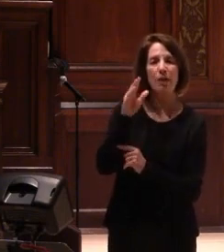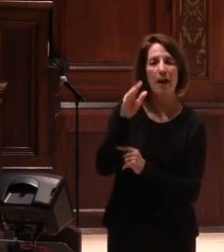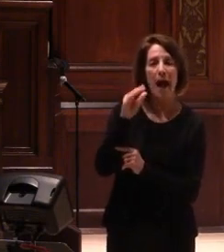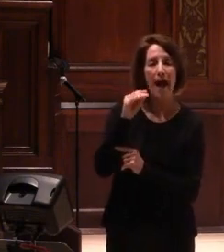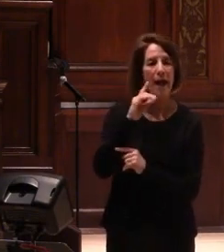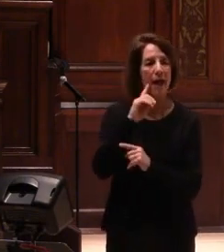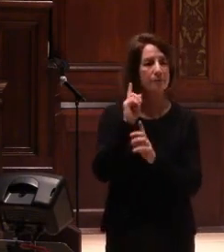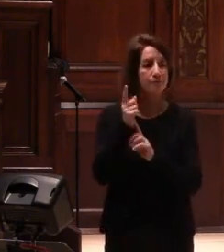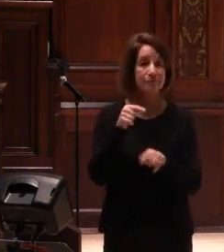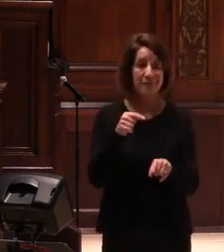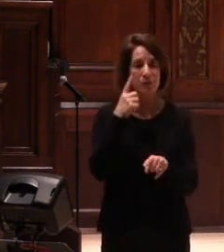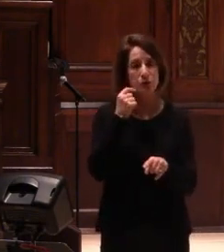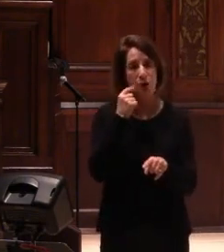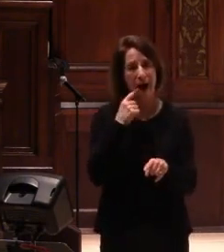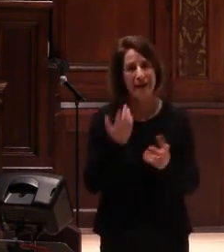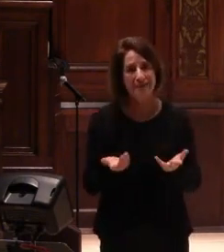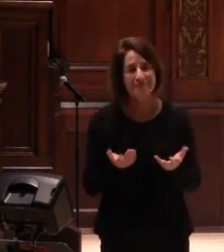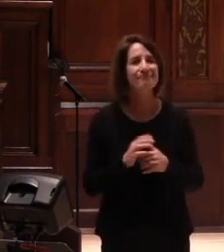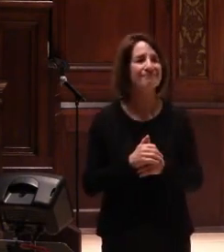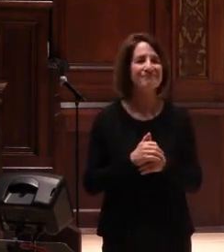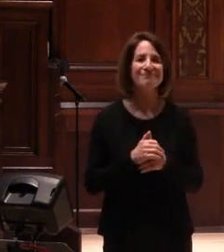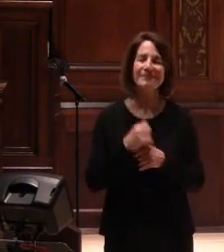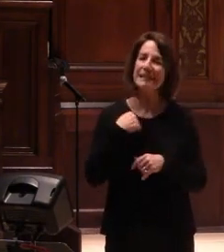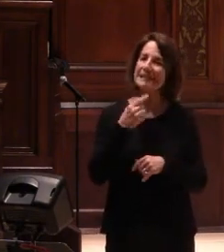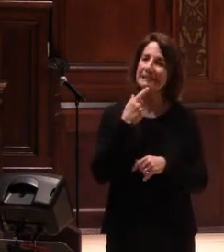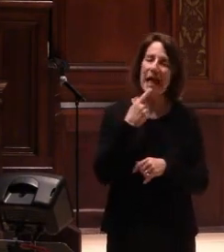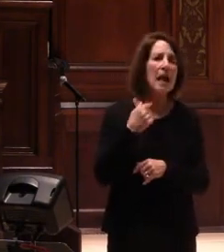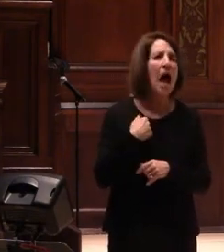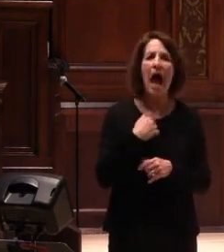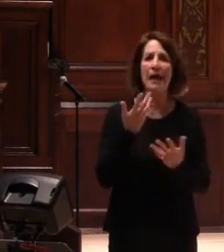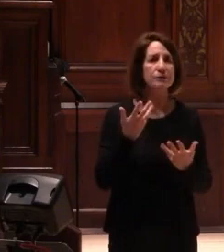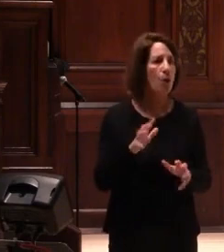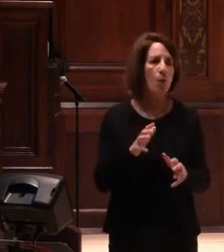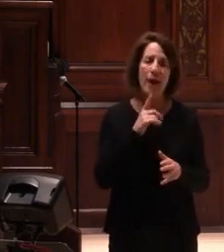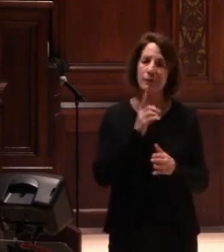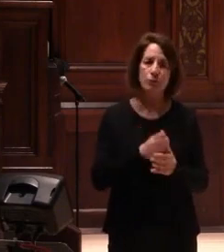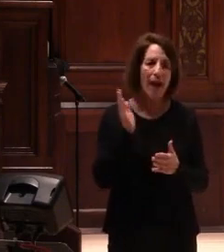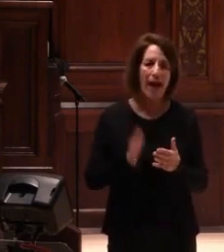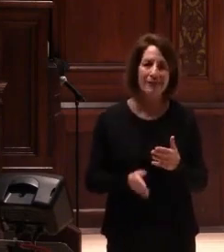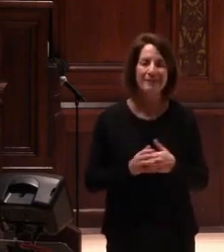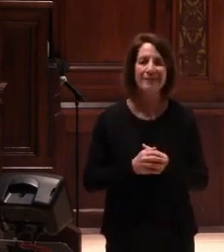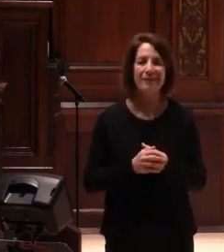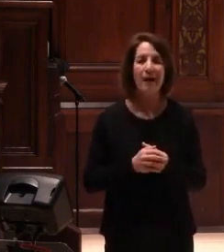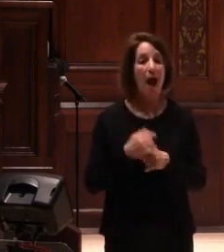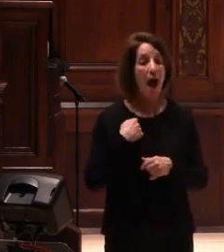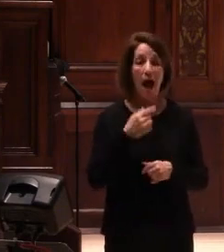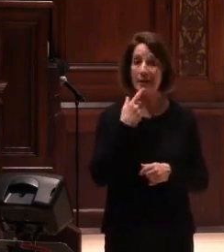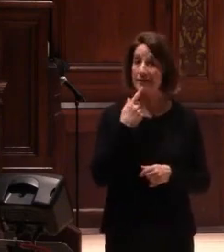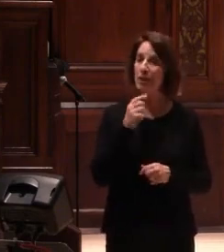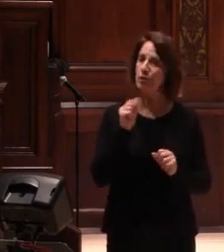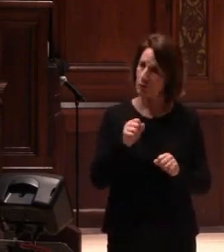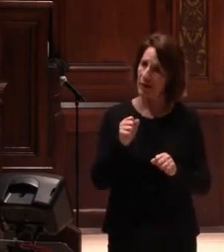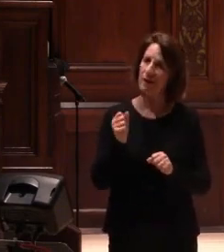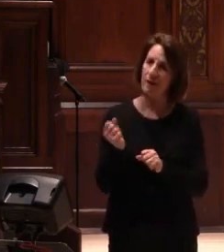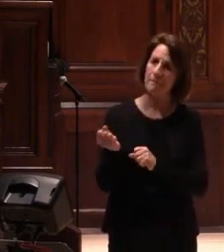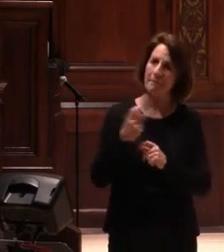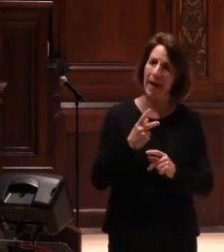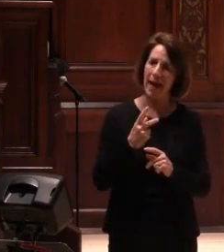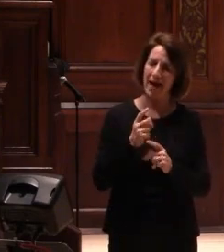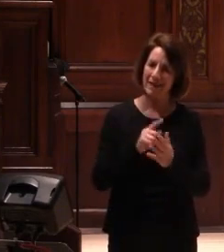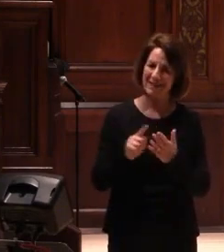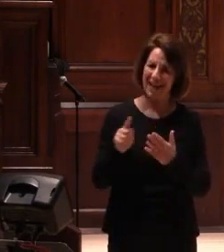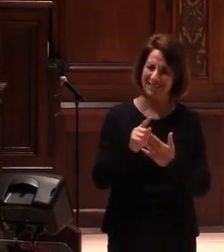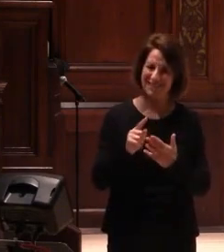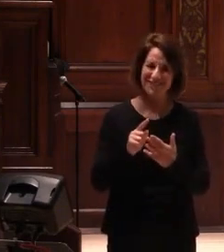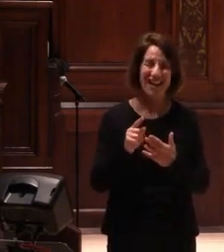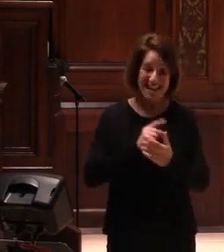at each other, and we realized he was crying, and he said, I just don't want it to end, and I said, don't worry, you can come back next year. He said, a